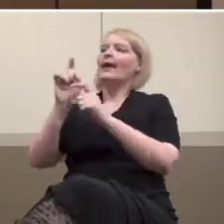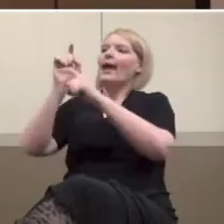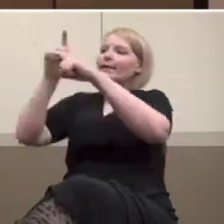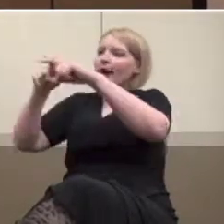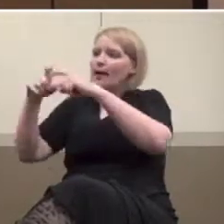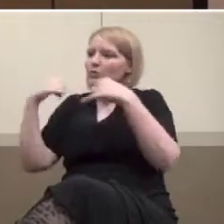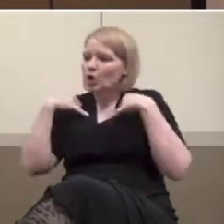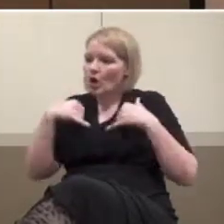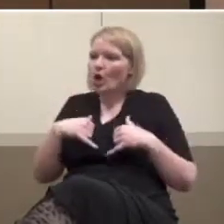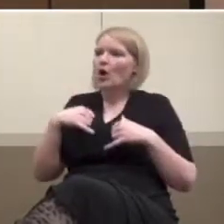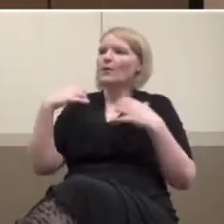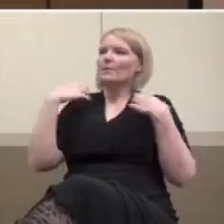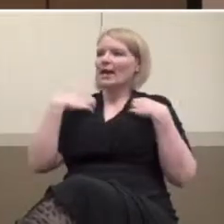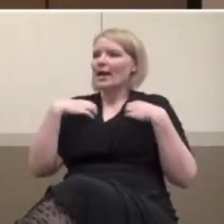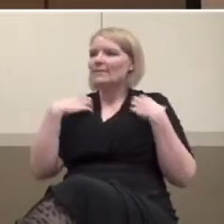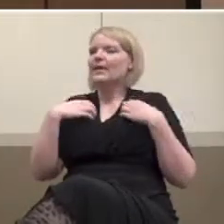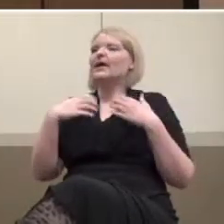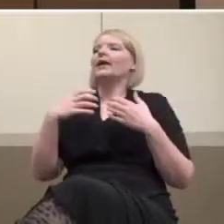in your homework,